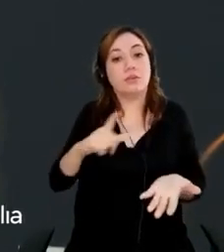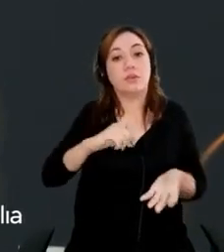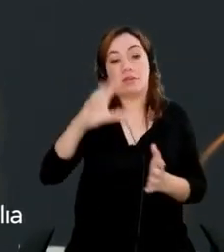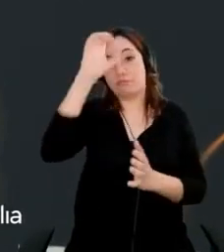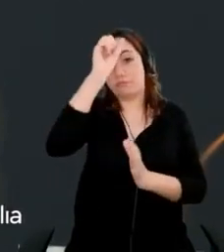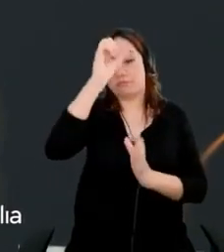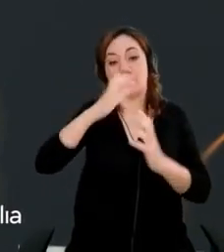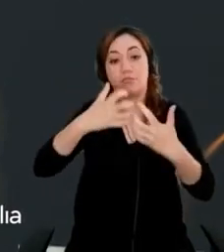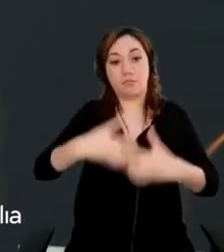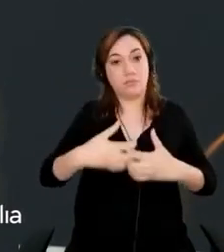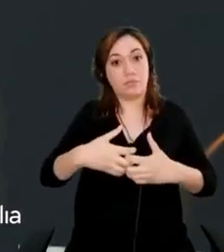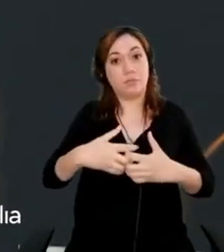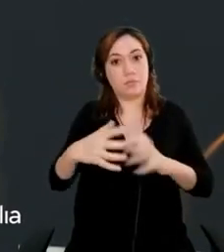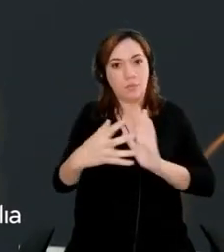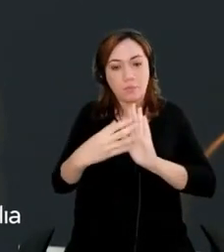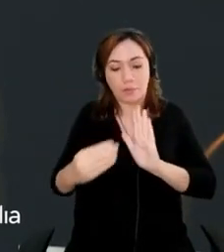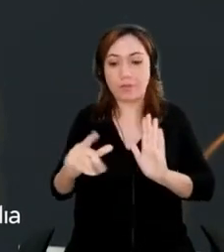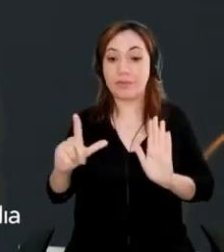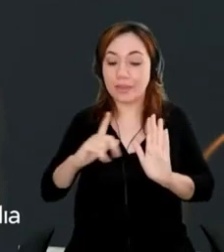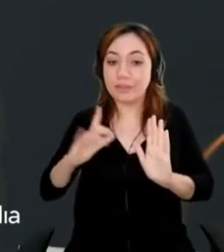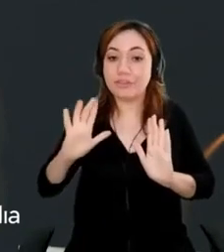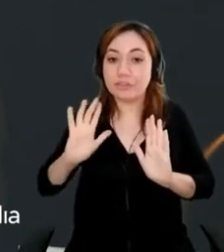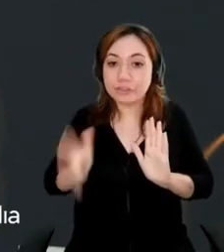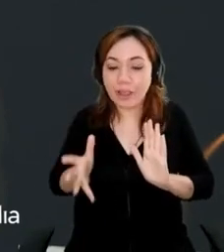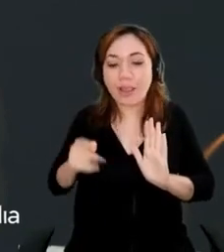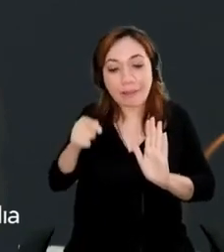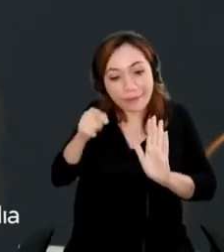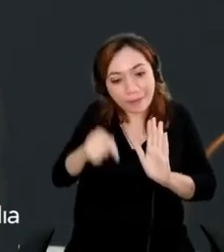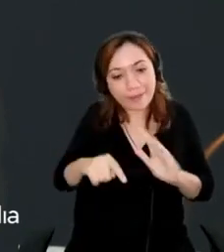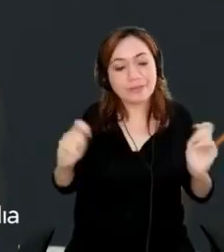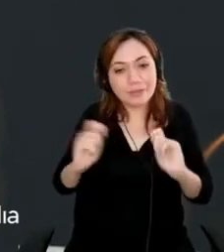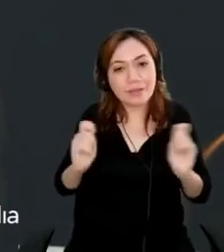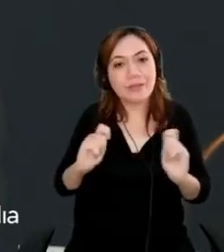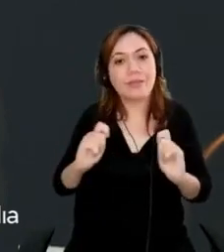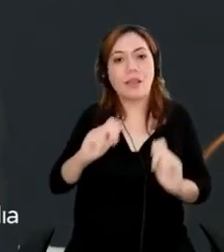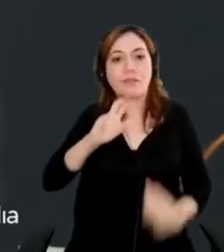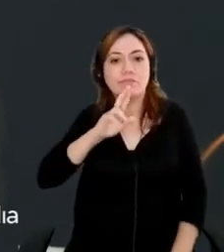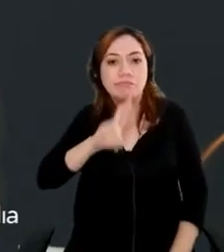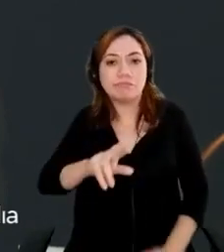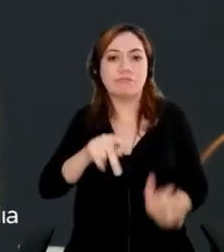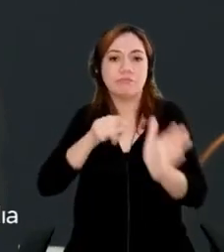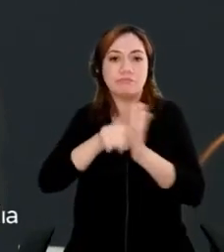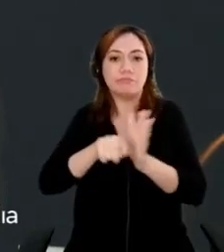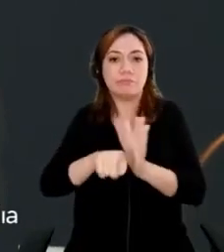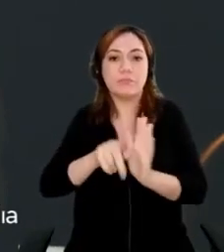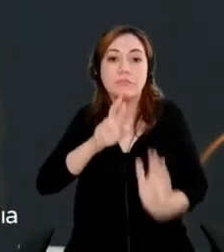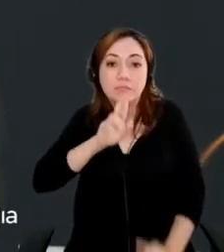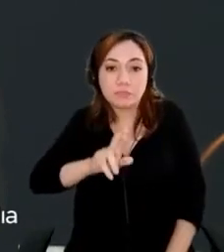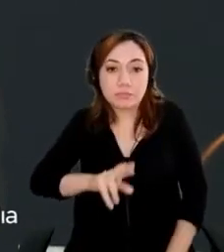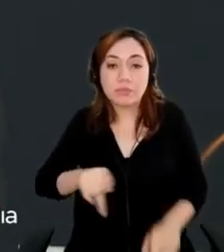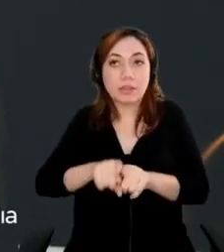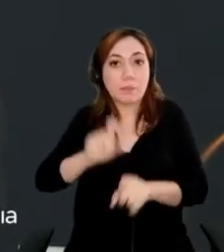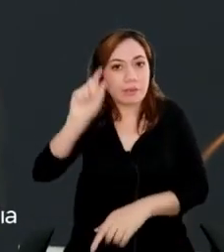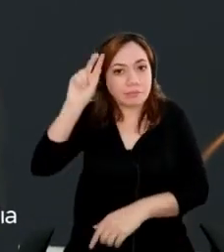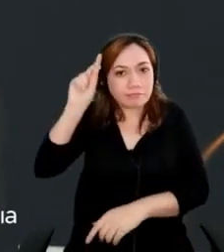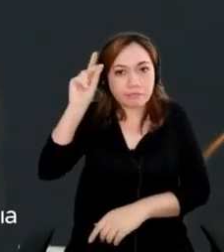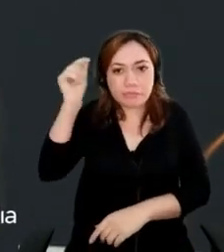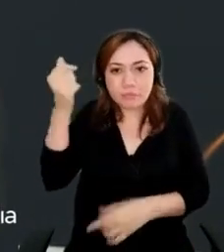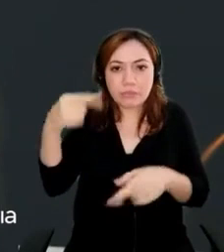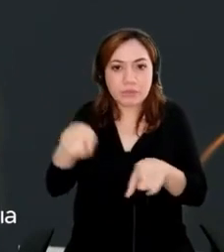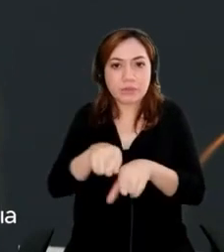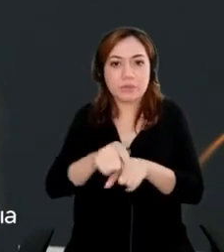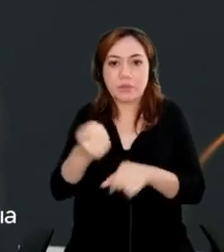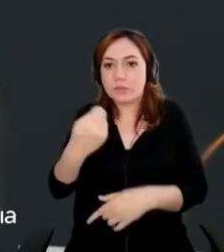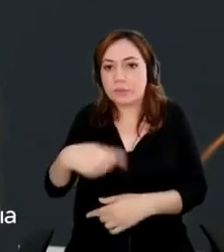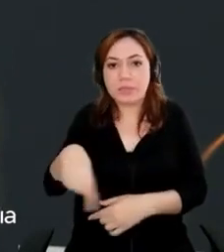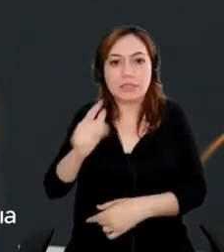can use it to answer questions and to get insights, and you don't have to know in advance what those questions are going to be.